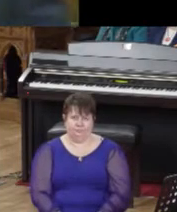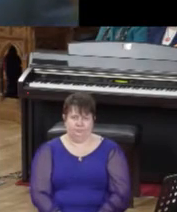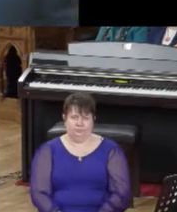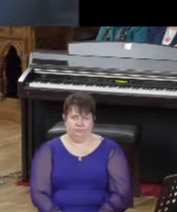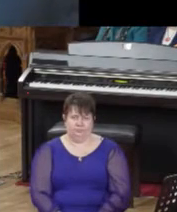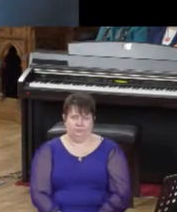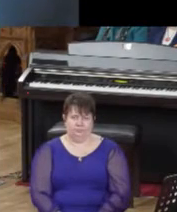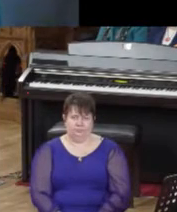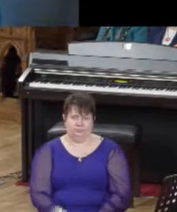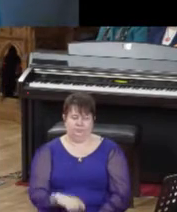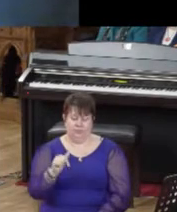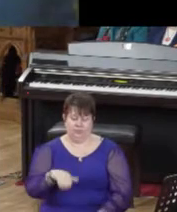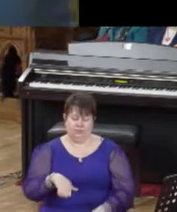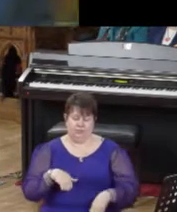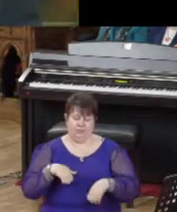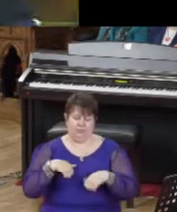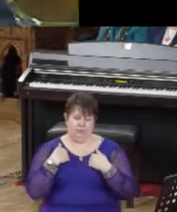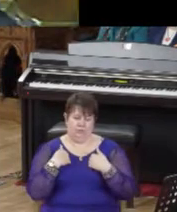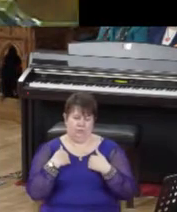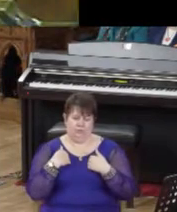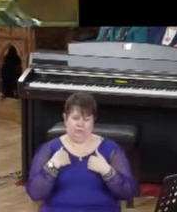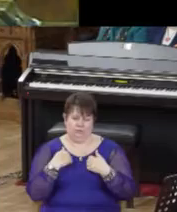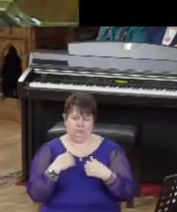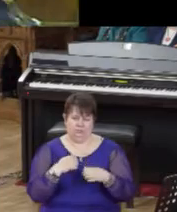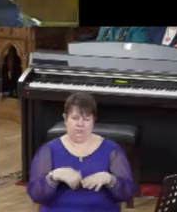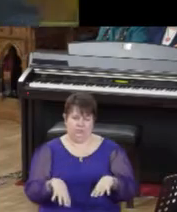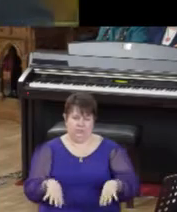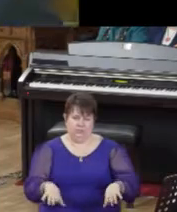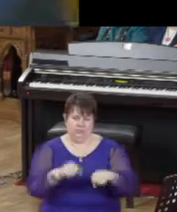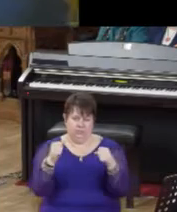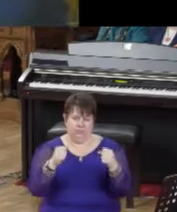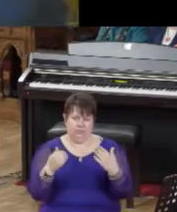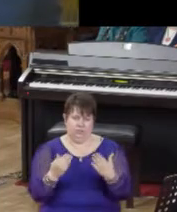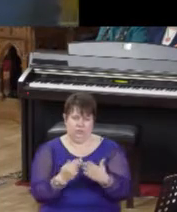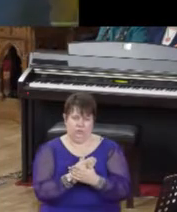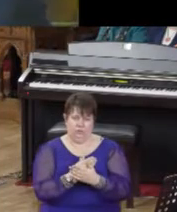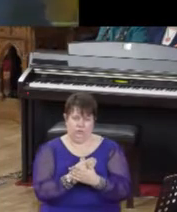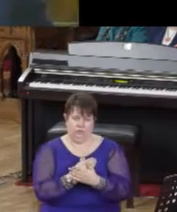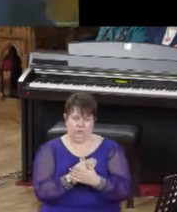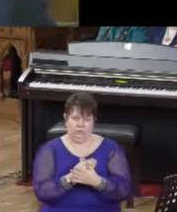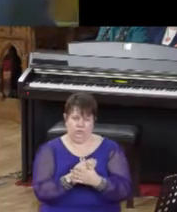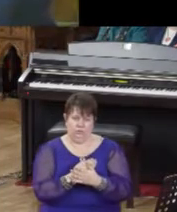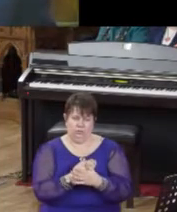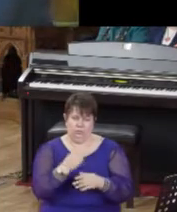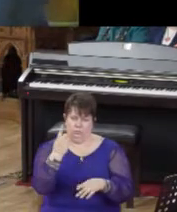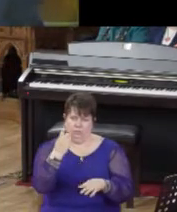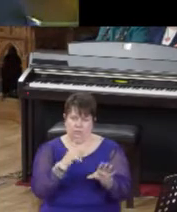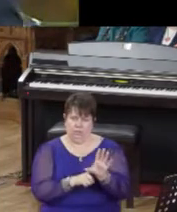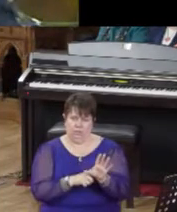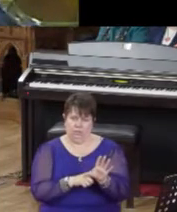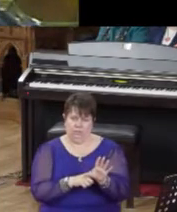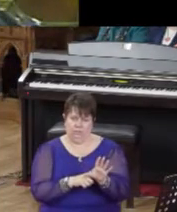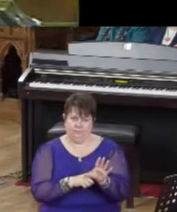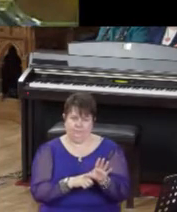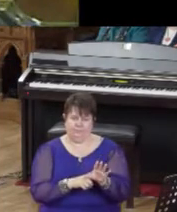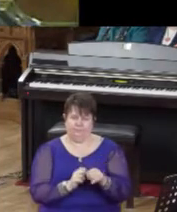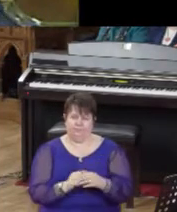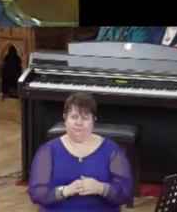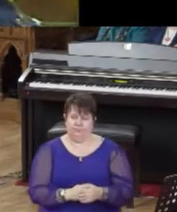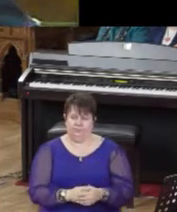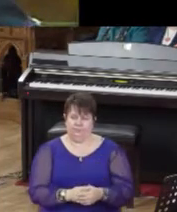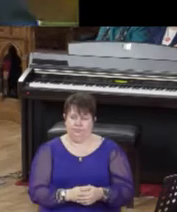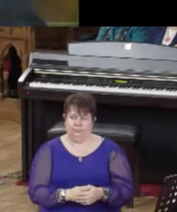This morning we launch a very particular new pilot project. Those of you who